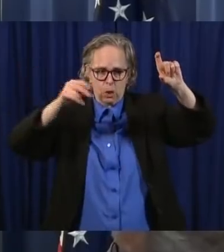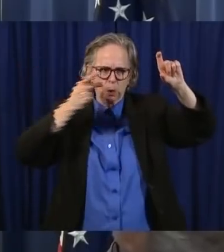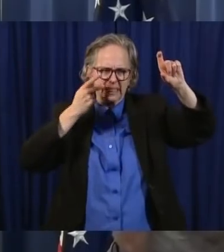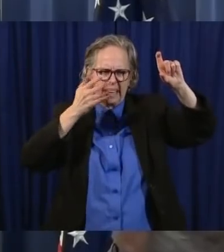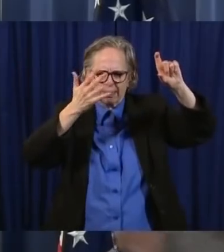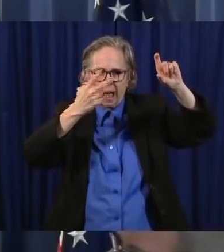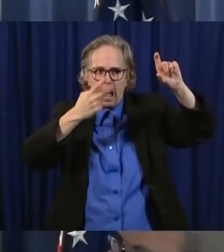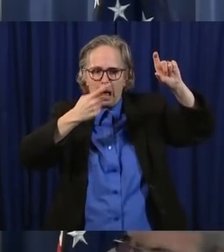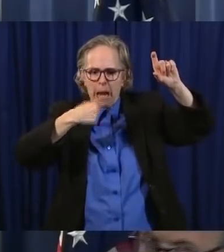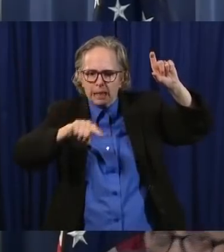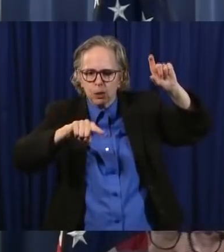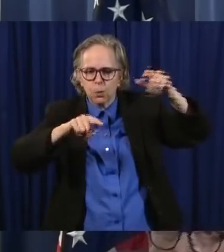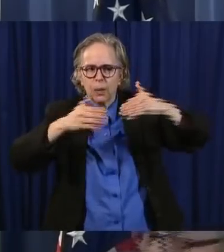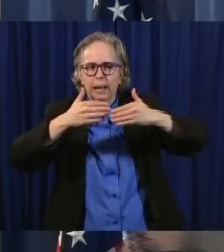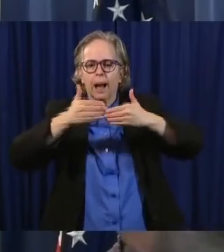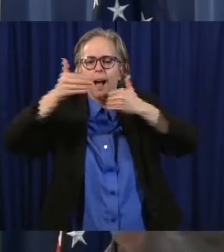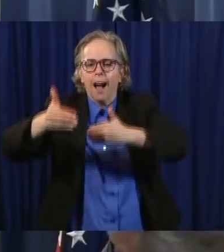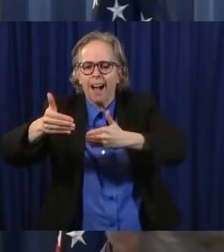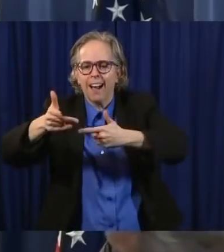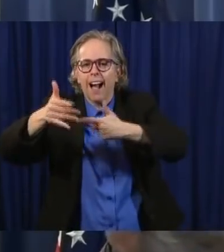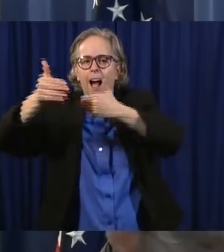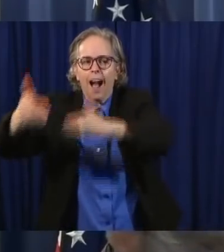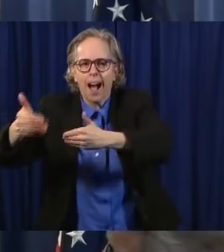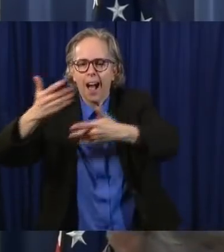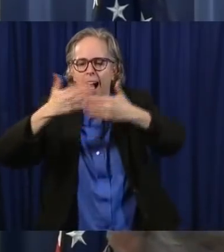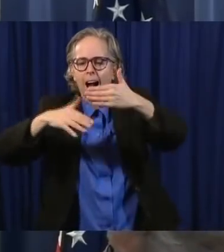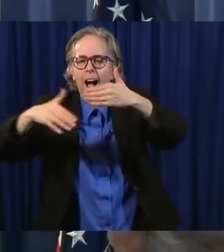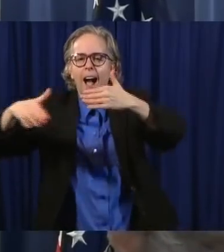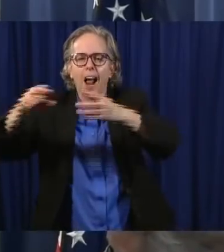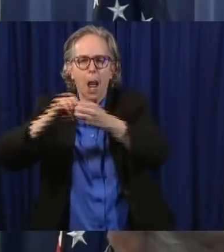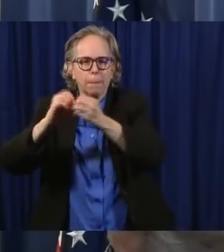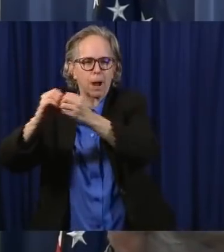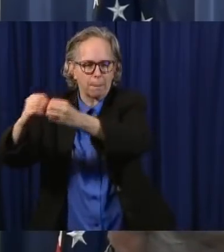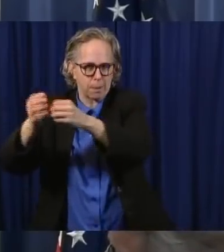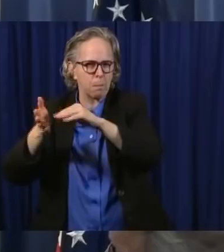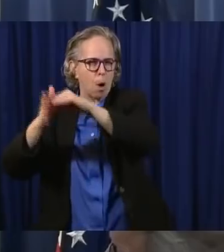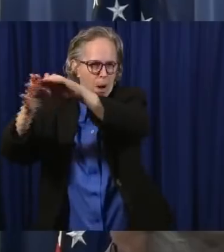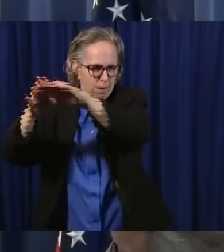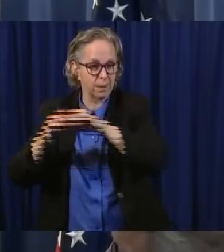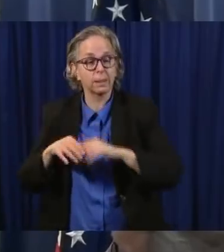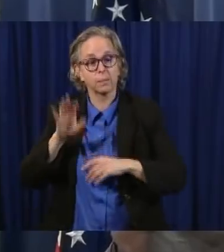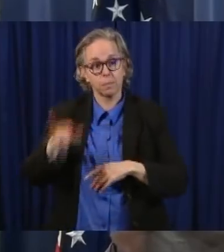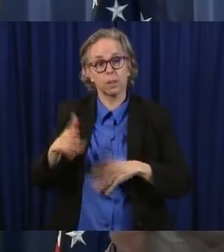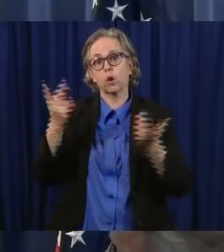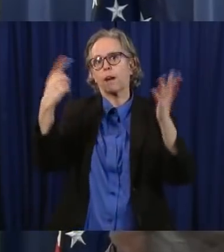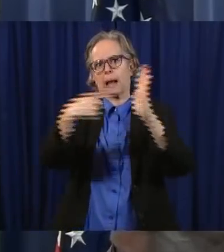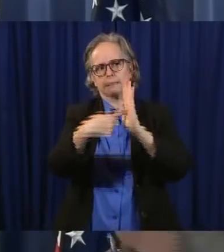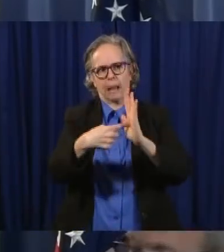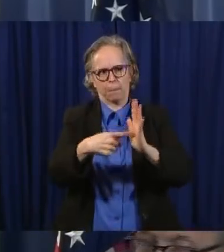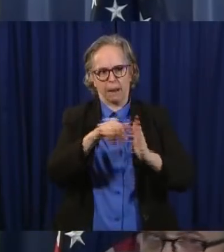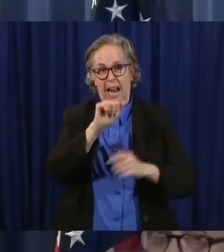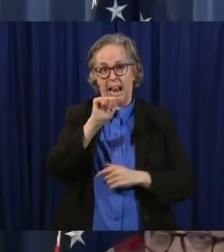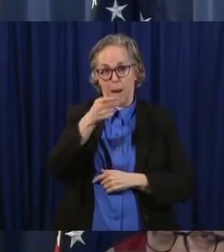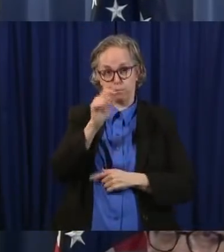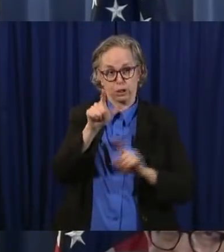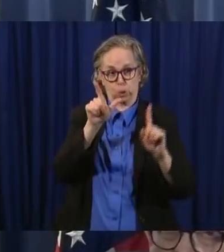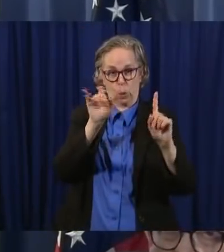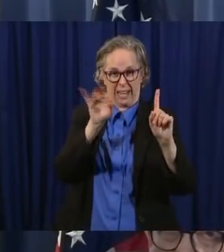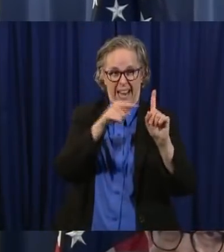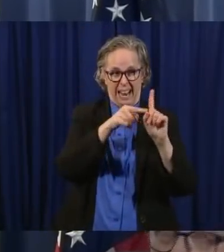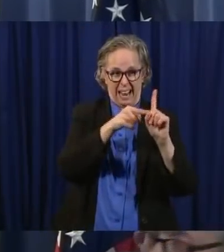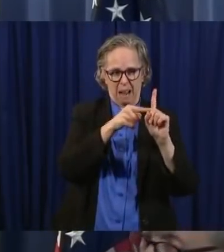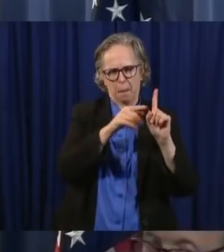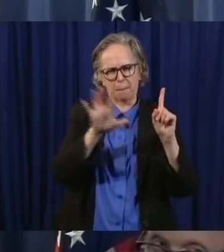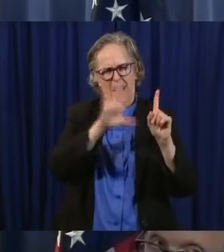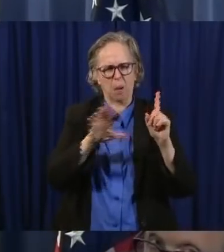April 29th, that week, we will be able that for that next 7 days, daily testing at about